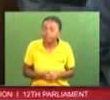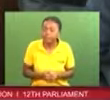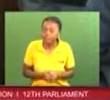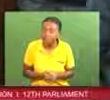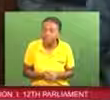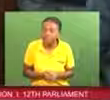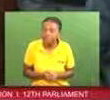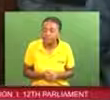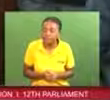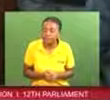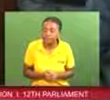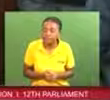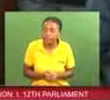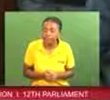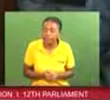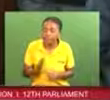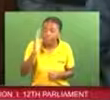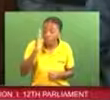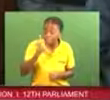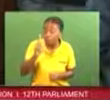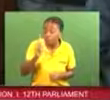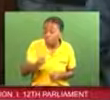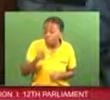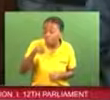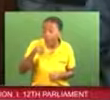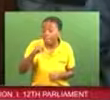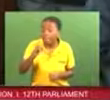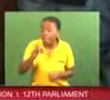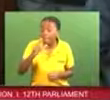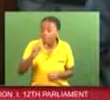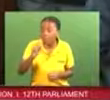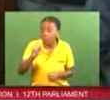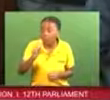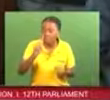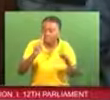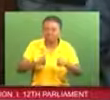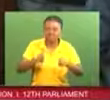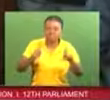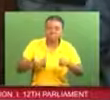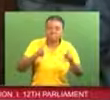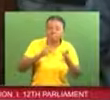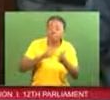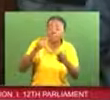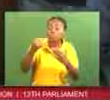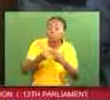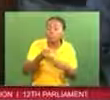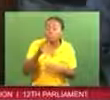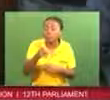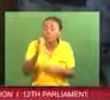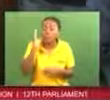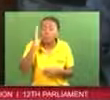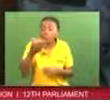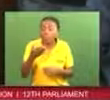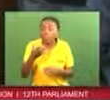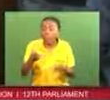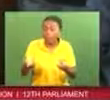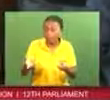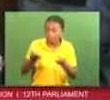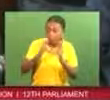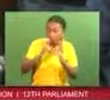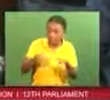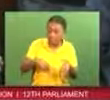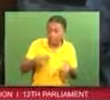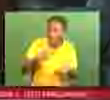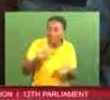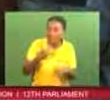next month. will start a pilot project. And the plan is for them to report to us by February so